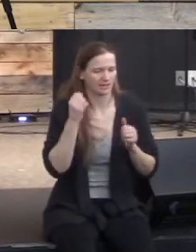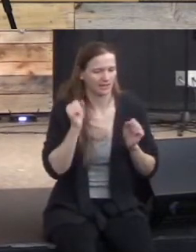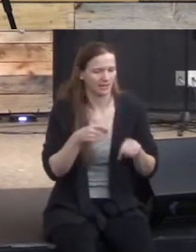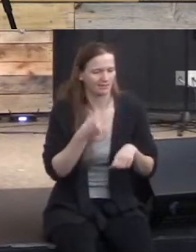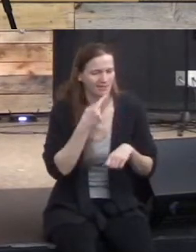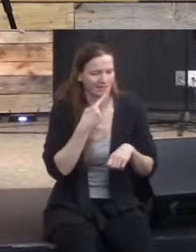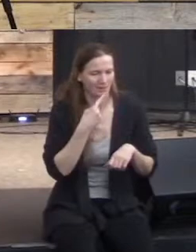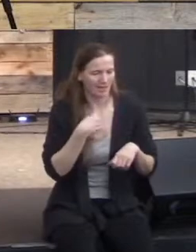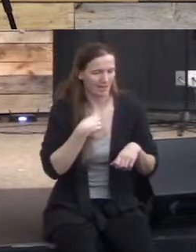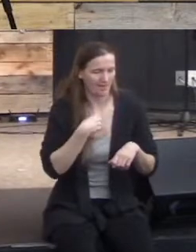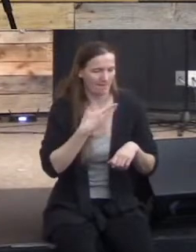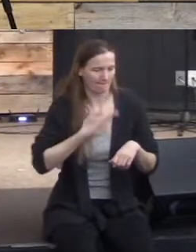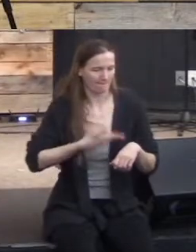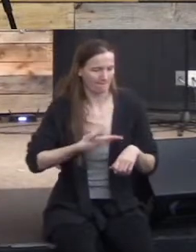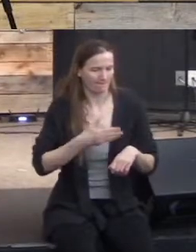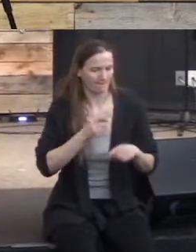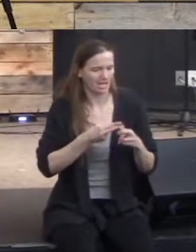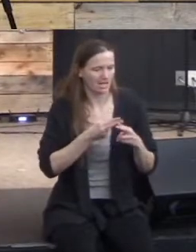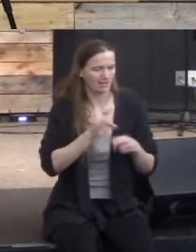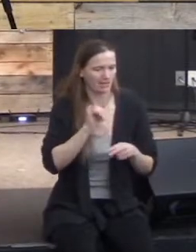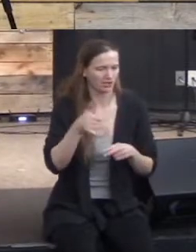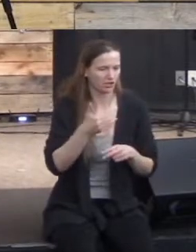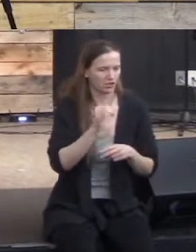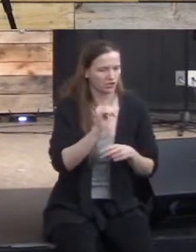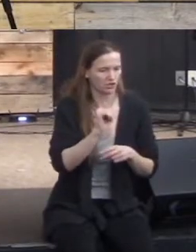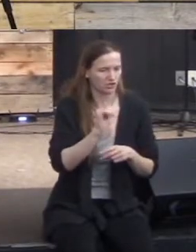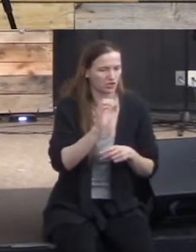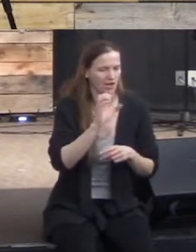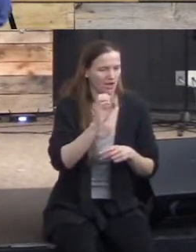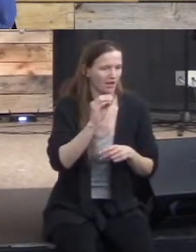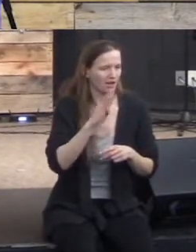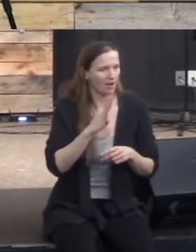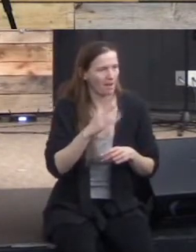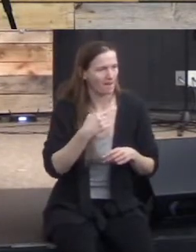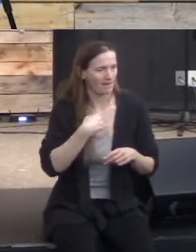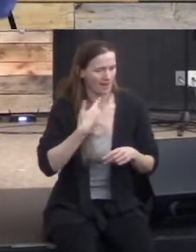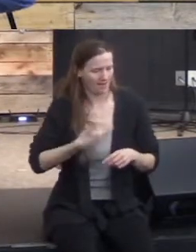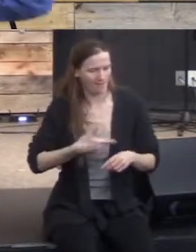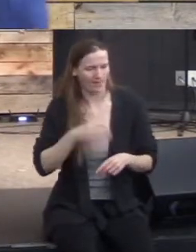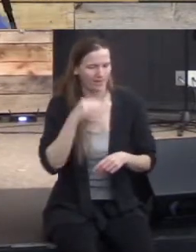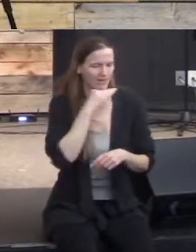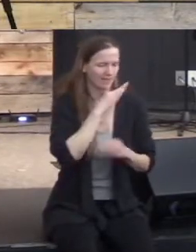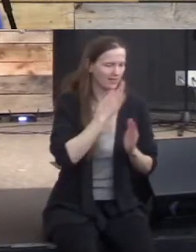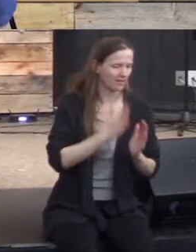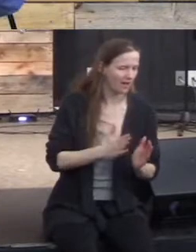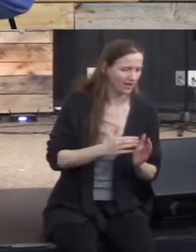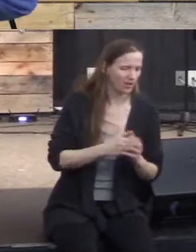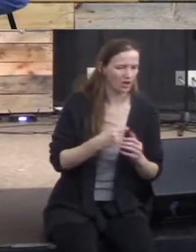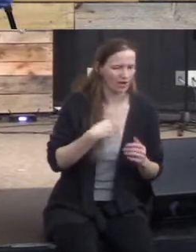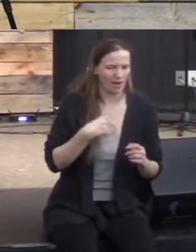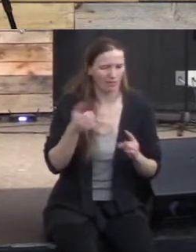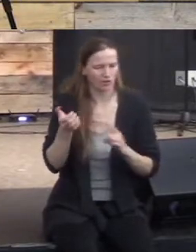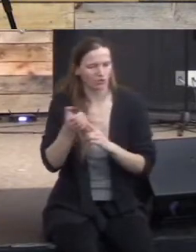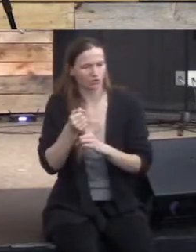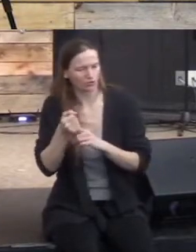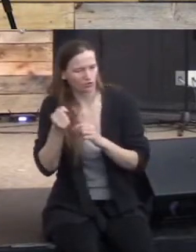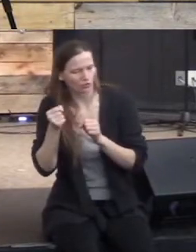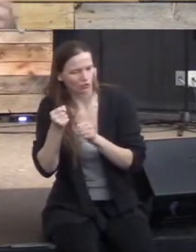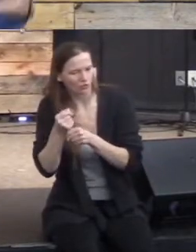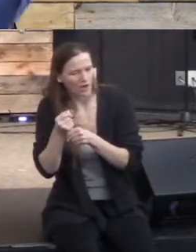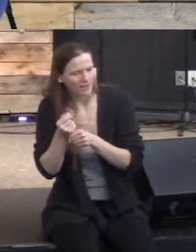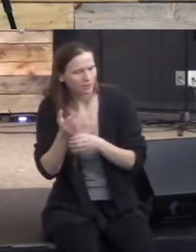a deceiver. I am a grasper. I am a survivor. And I'll do anything. I will cut anyone. I will take